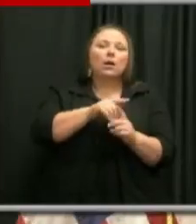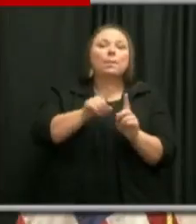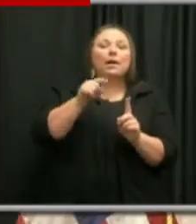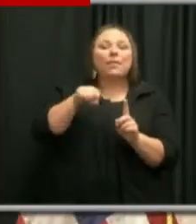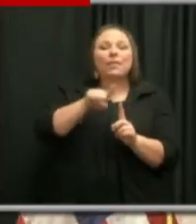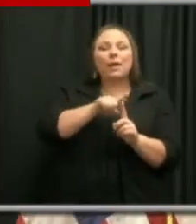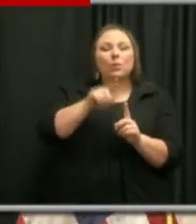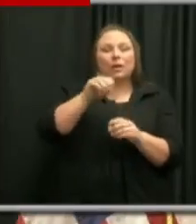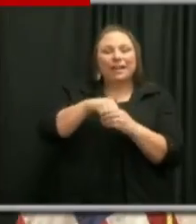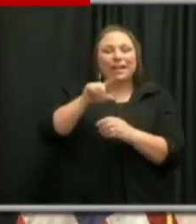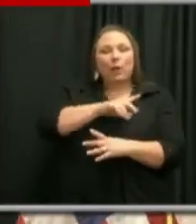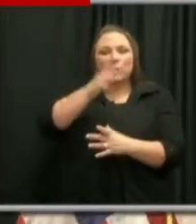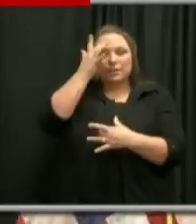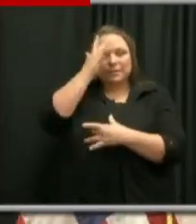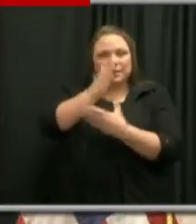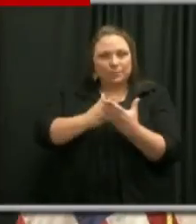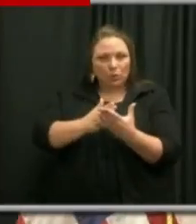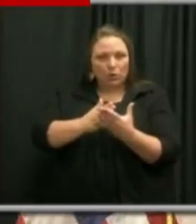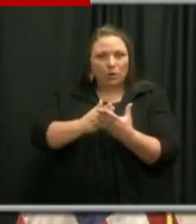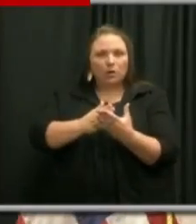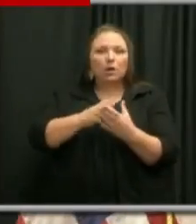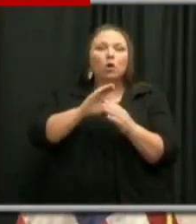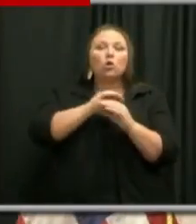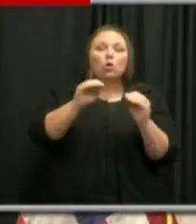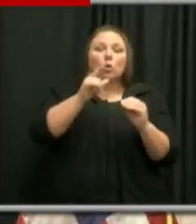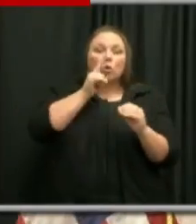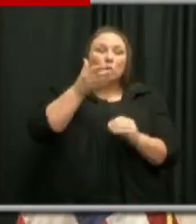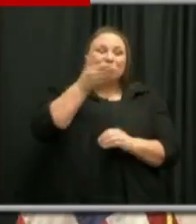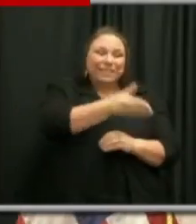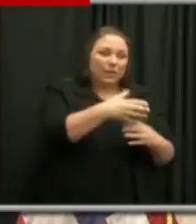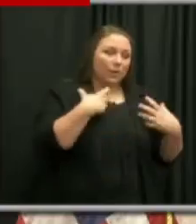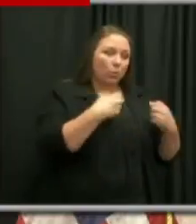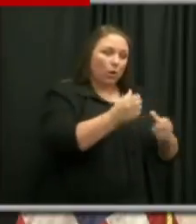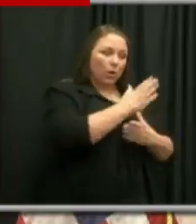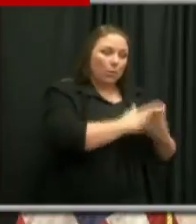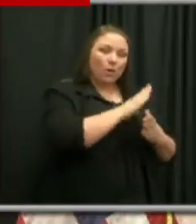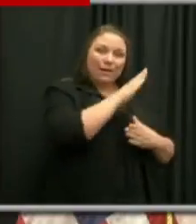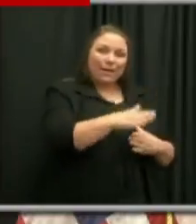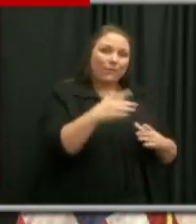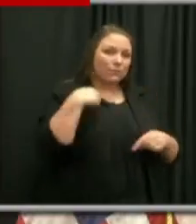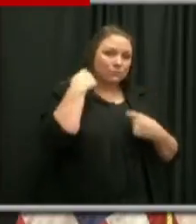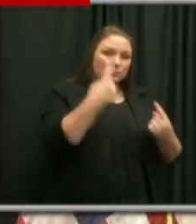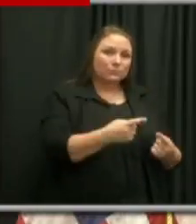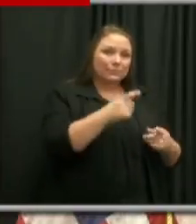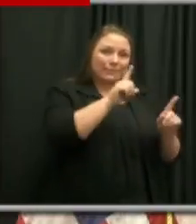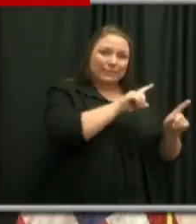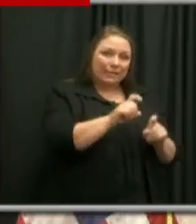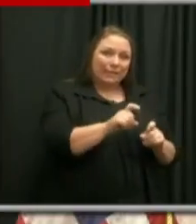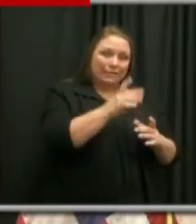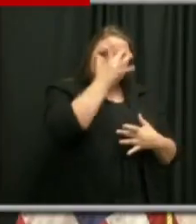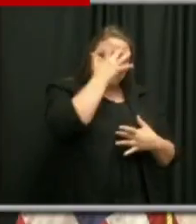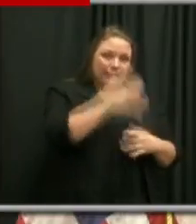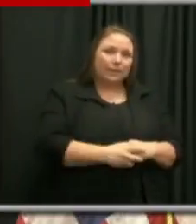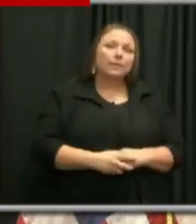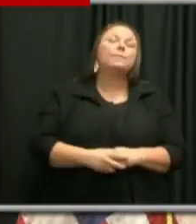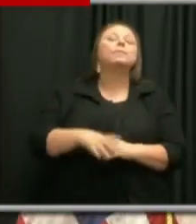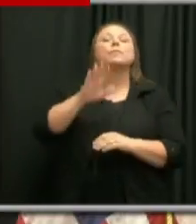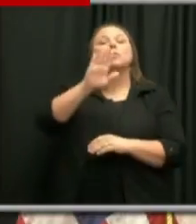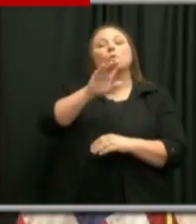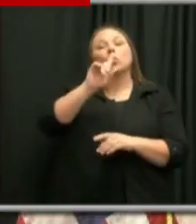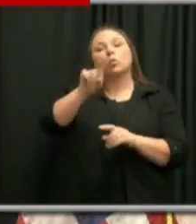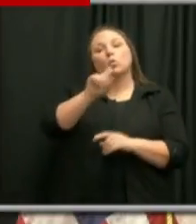the area. So, but nobody had ever tested positive who was in the well portion. So let me just clarify that. Now, regarding your